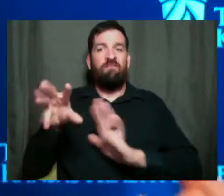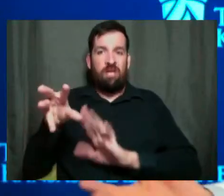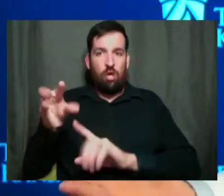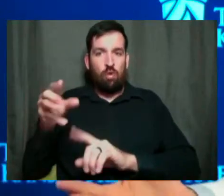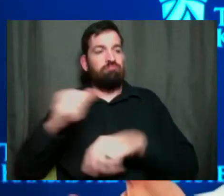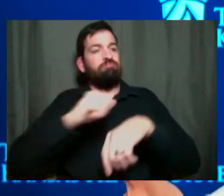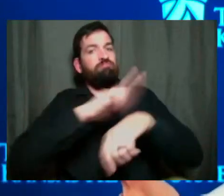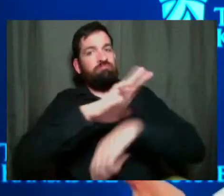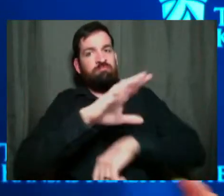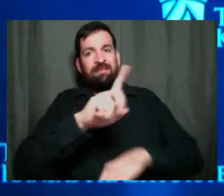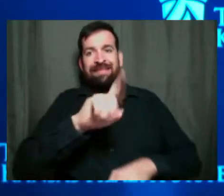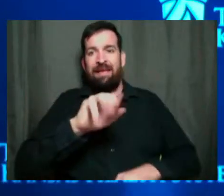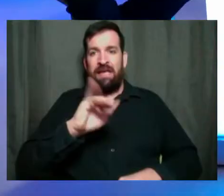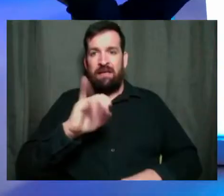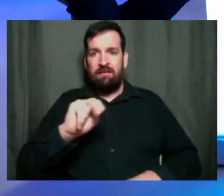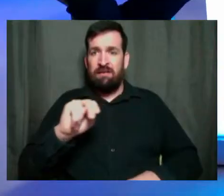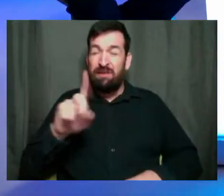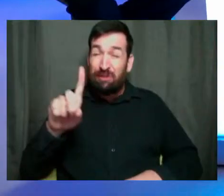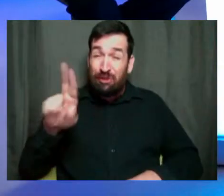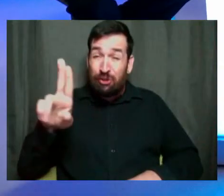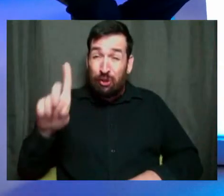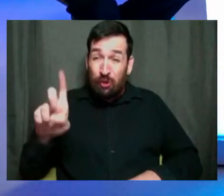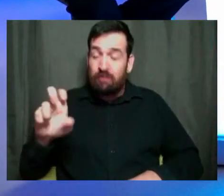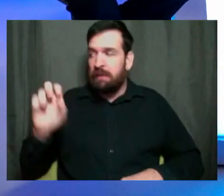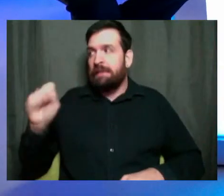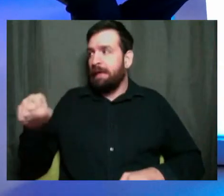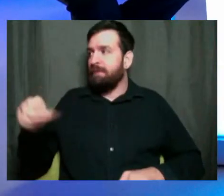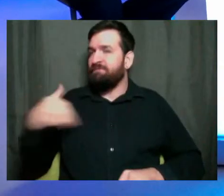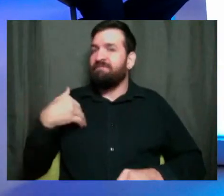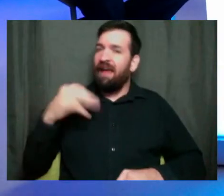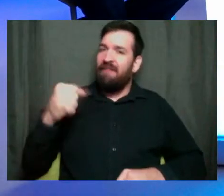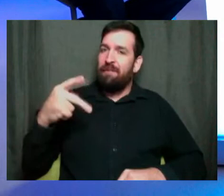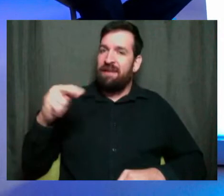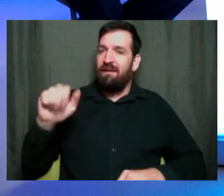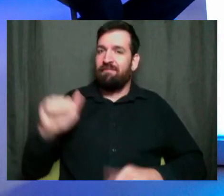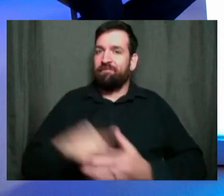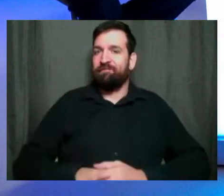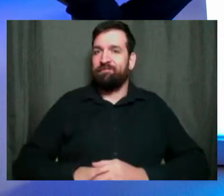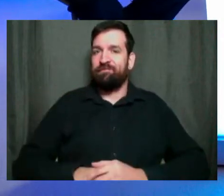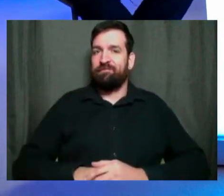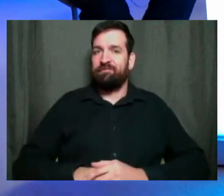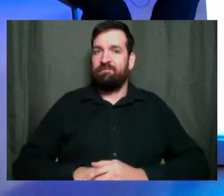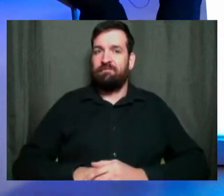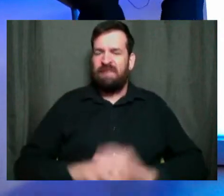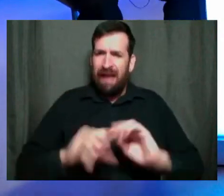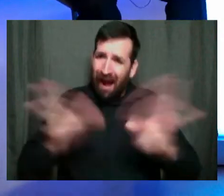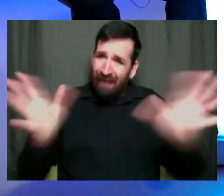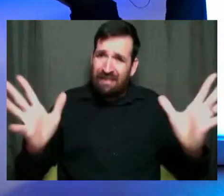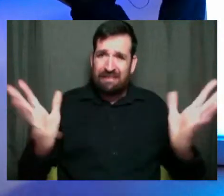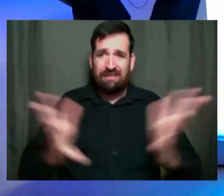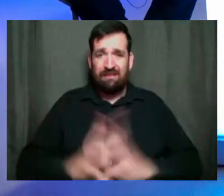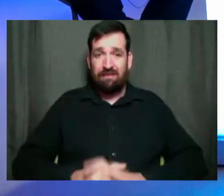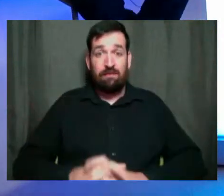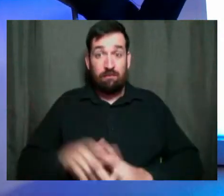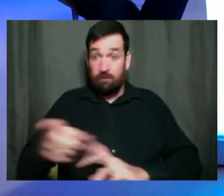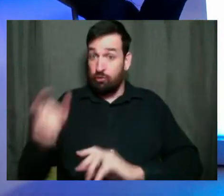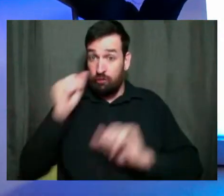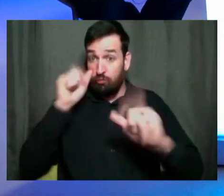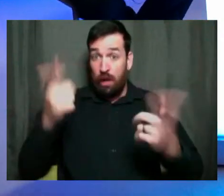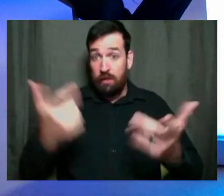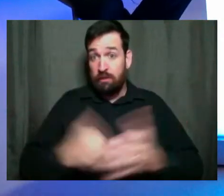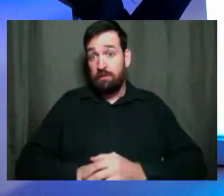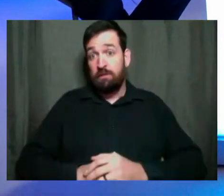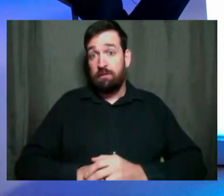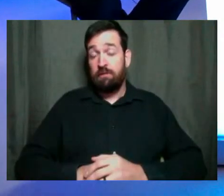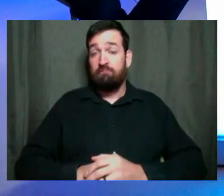David. And what did you say when you saw the video? I said, yeah, you've got apnea. So That's then what pretty was obvious. so were you were surprised? You were surprised by the video, finding out